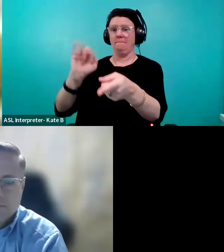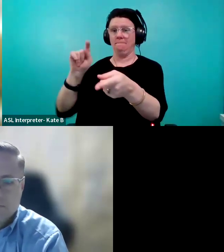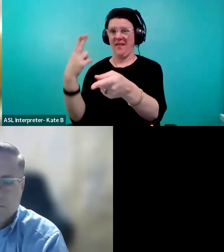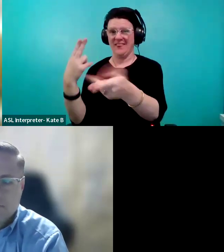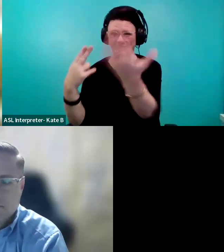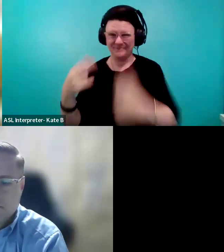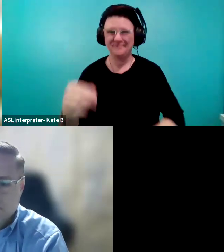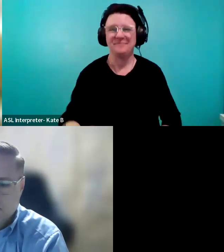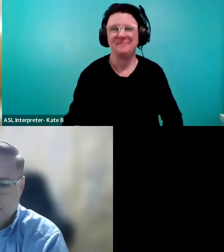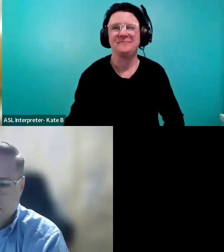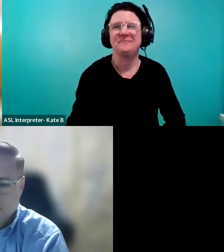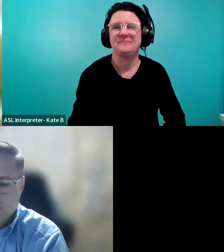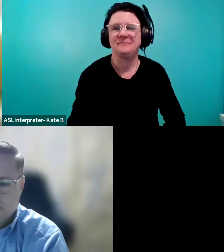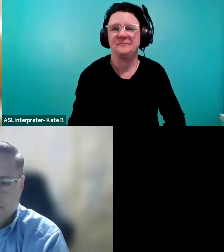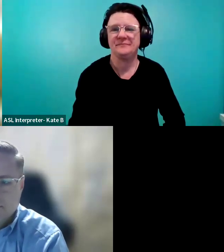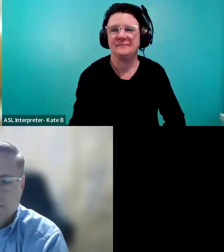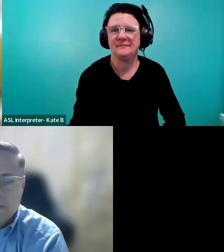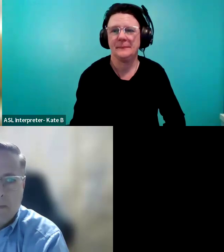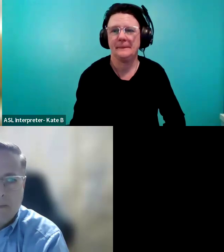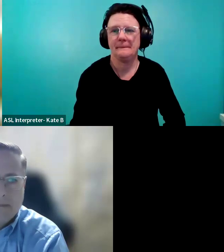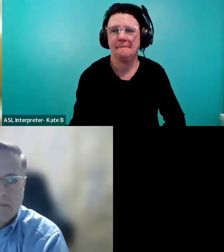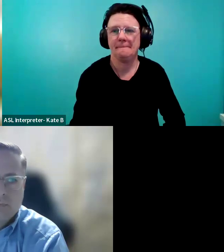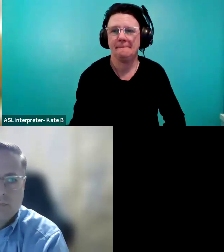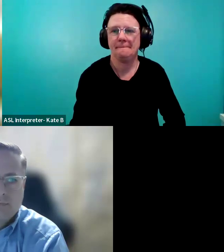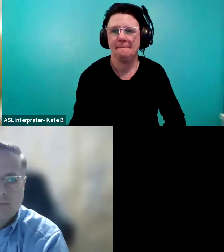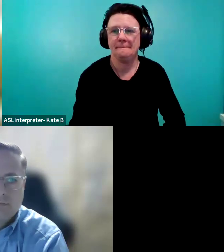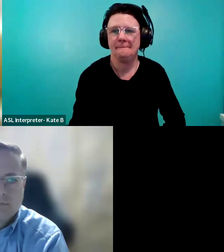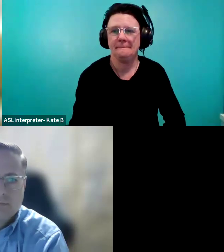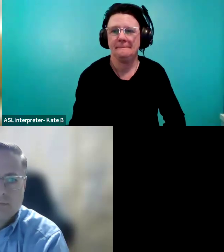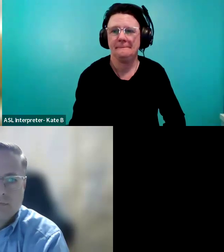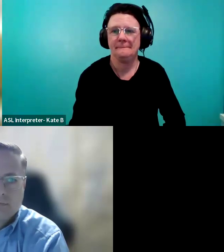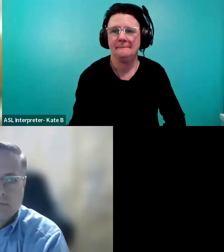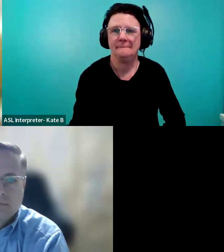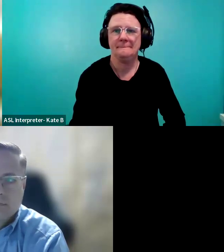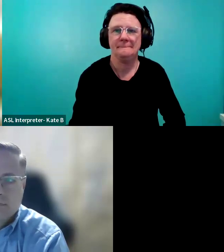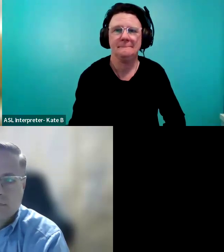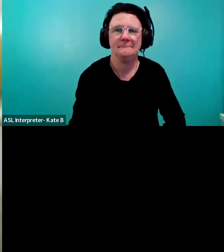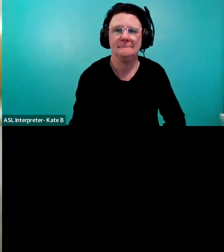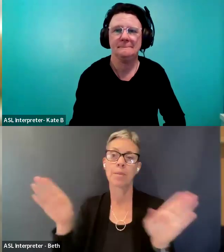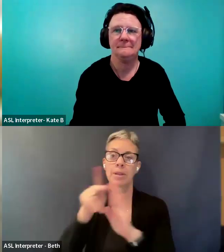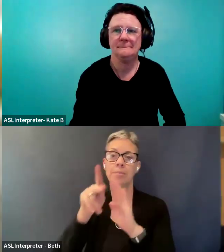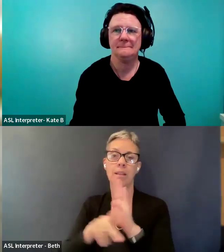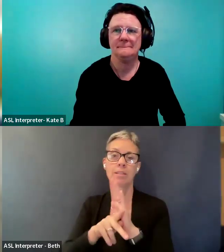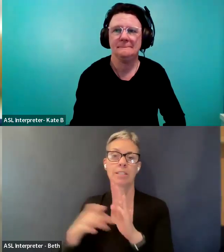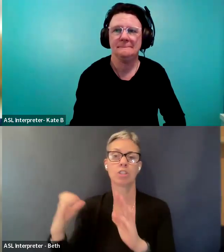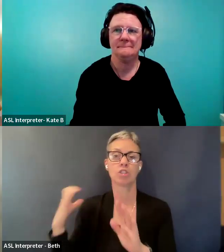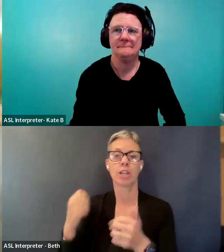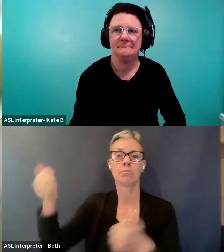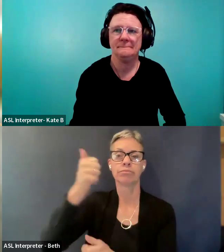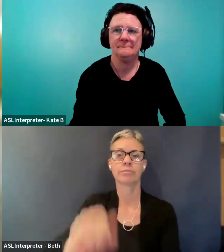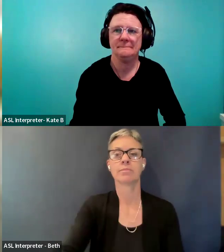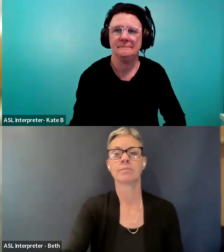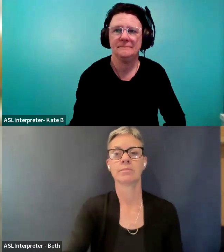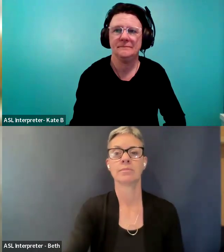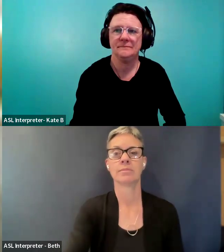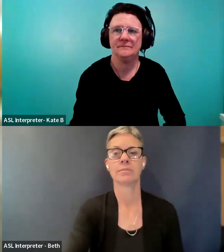over to Kevin Harris, our public policy chair, who's going to start off by talking about our employment issues. And here's